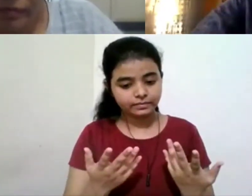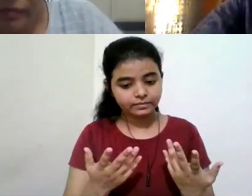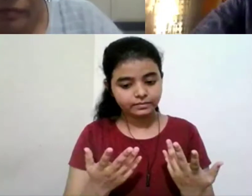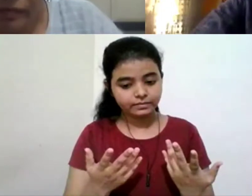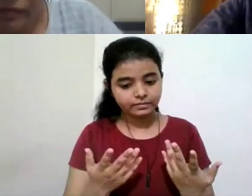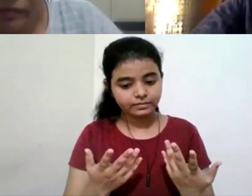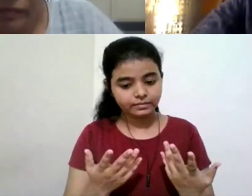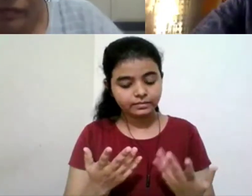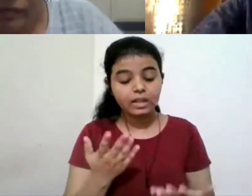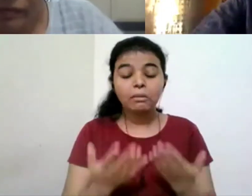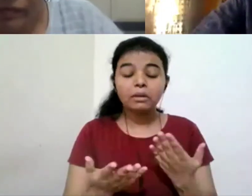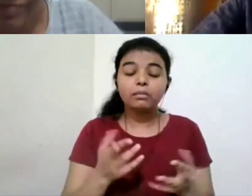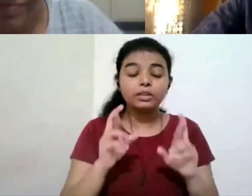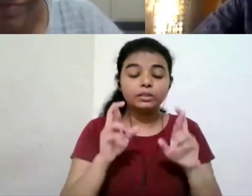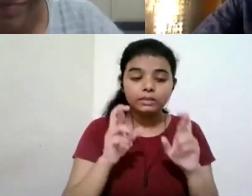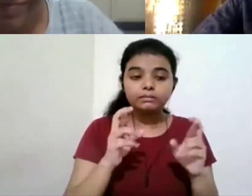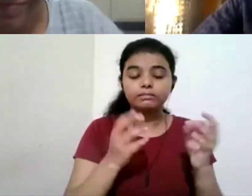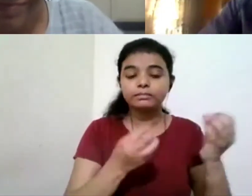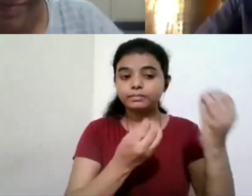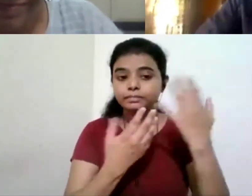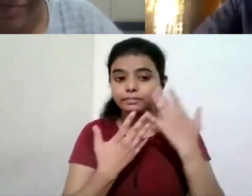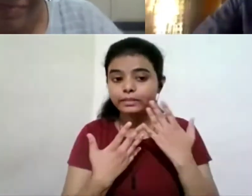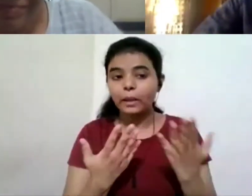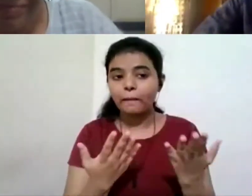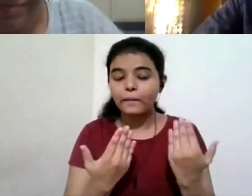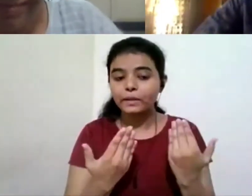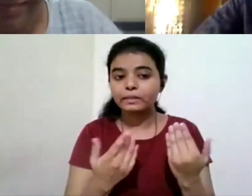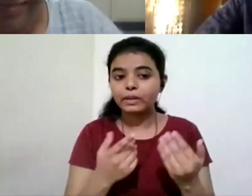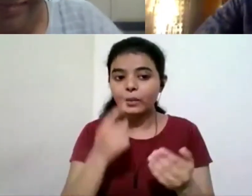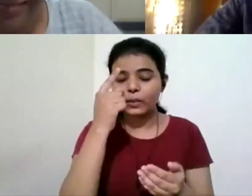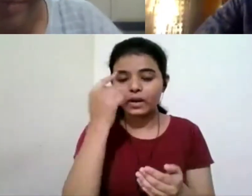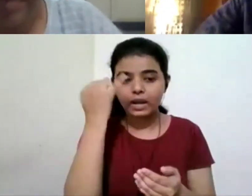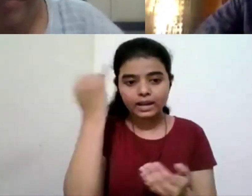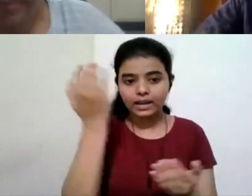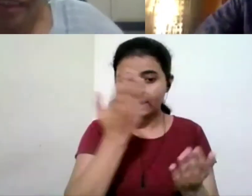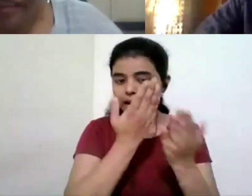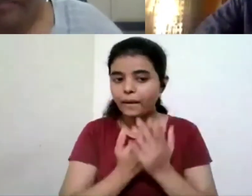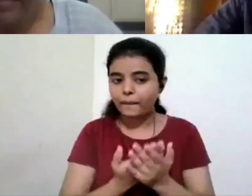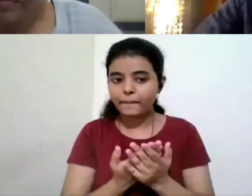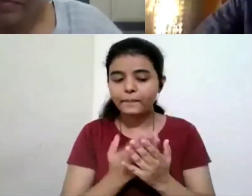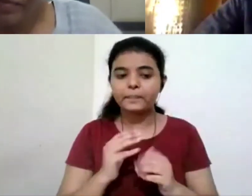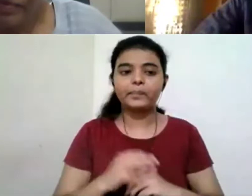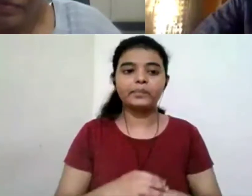make it a little hopeful, giving me some suggestions. Thank you.